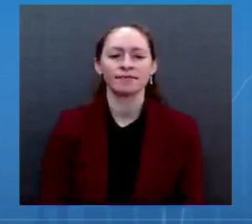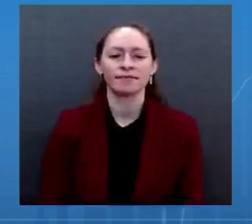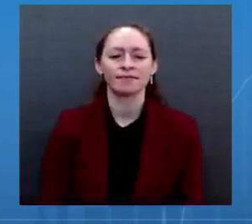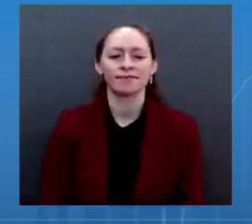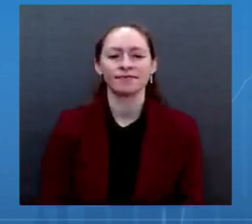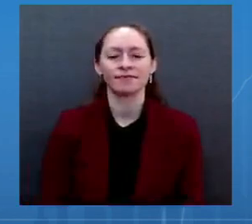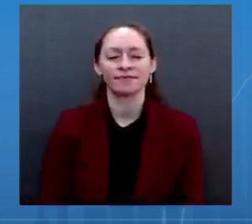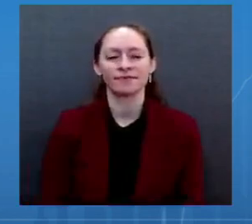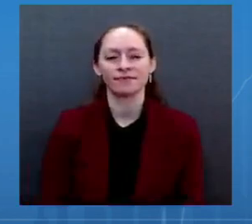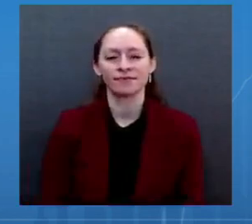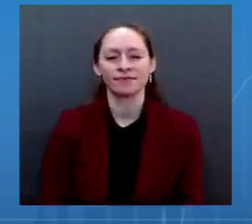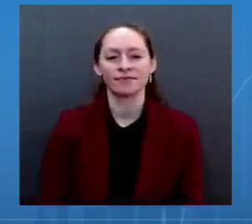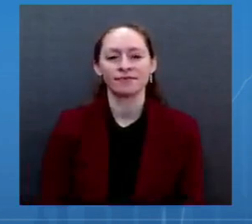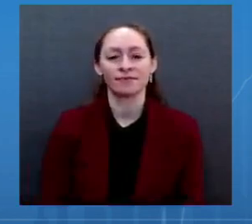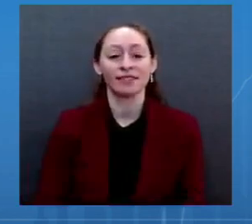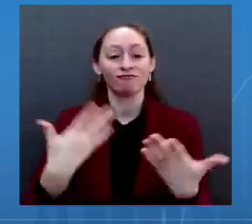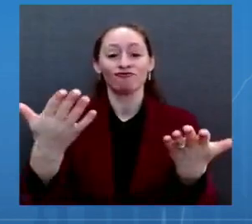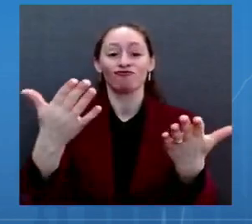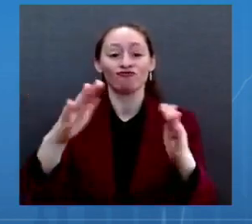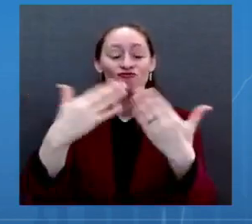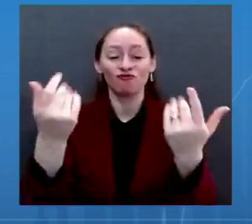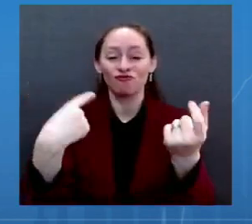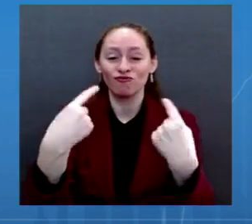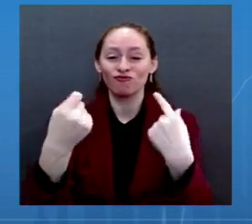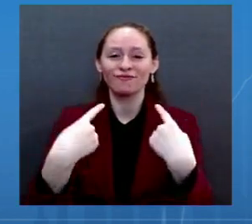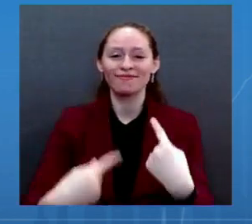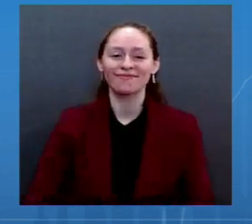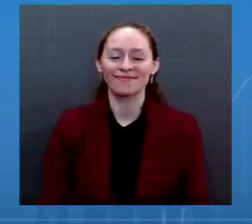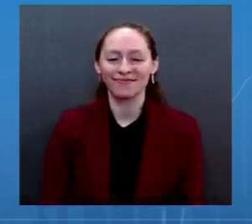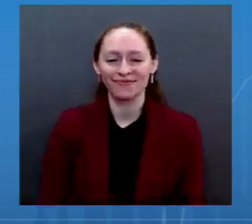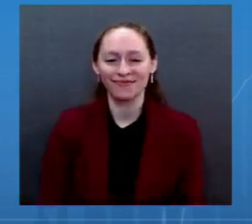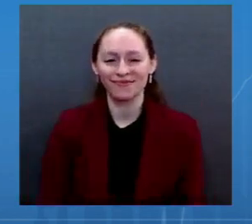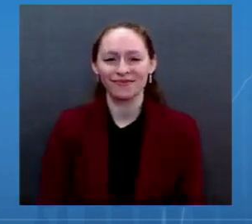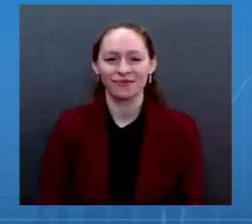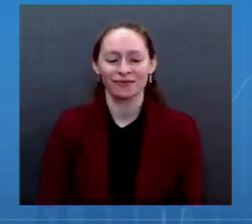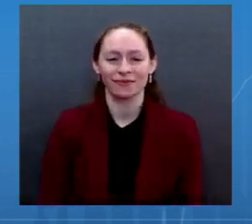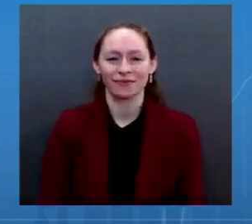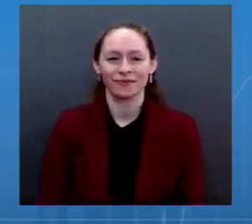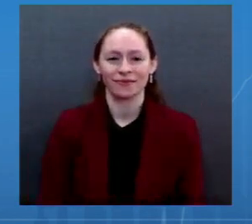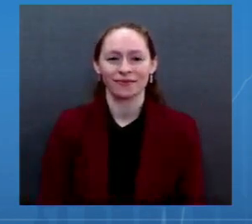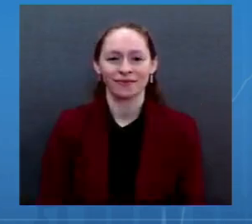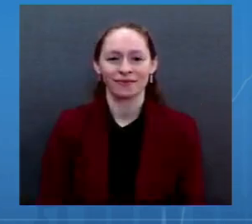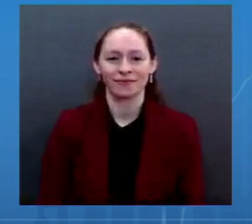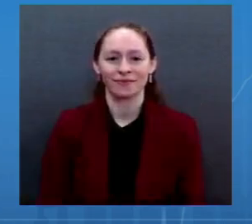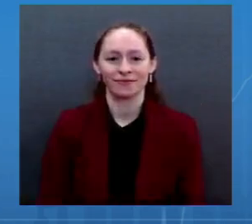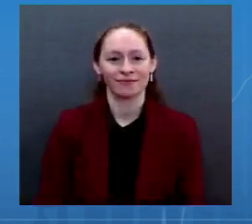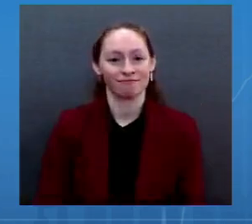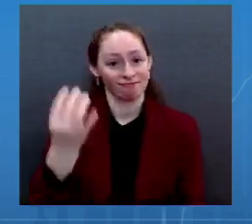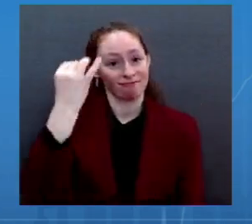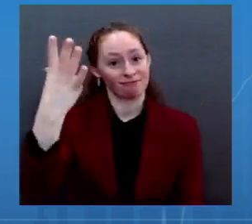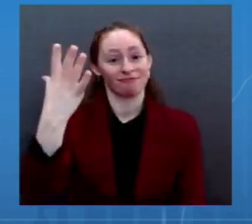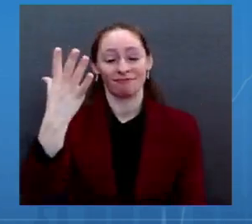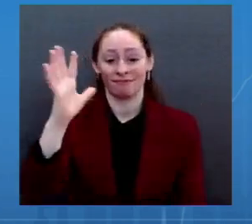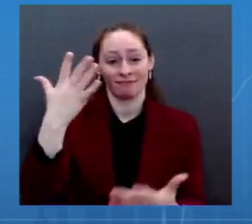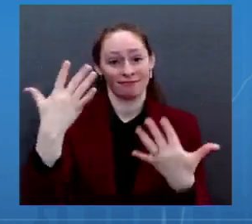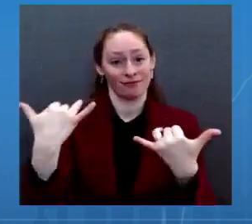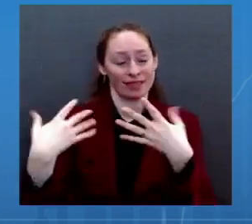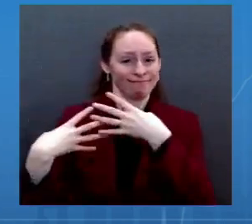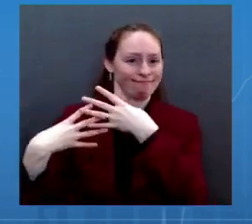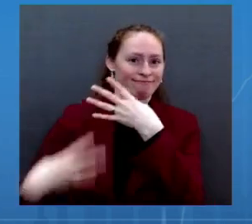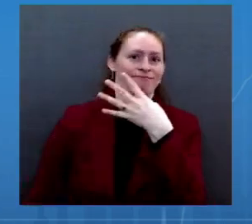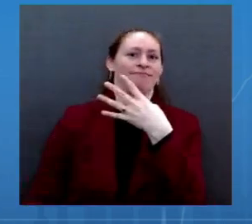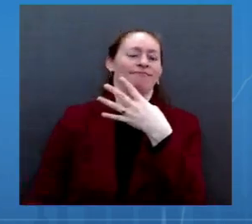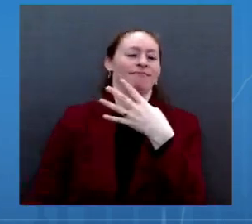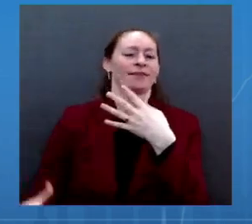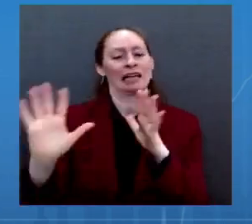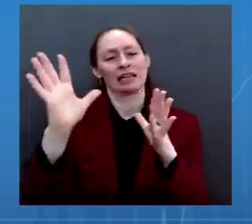Thanks, Jeff. We have a lot of questions today. Please keep your questions to one question. We'll get through as many as we can. First, let's go to Jeannie Bauman at